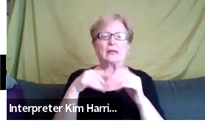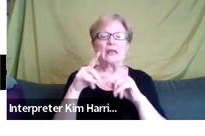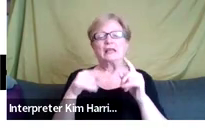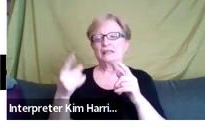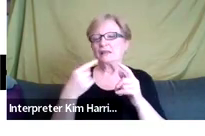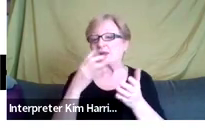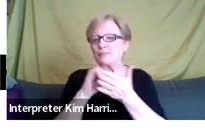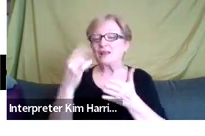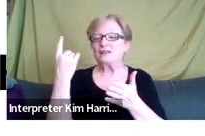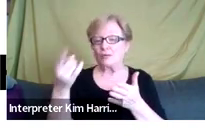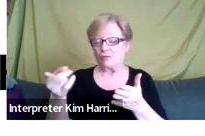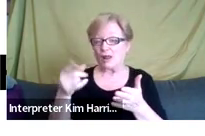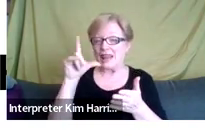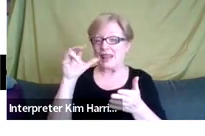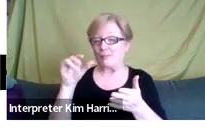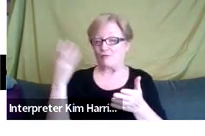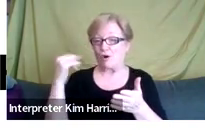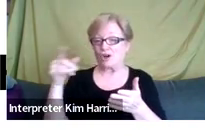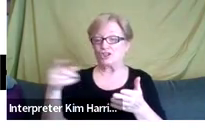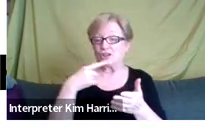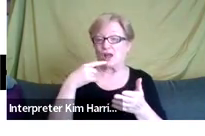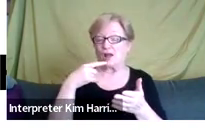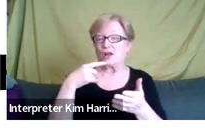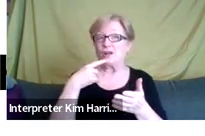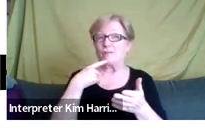take care of her children.